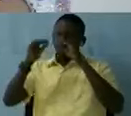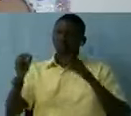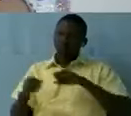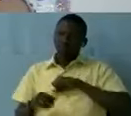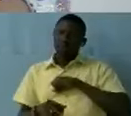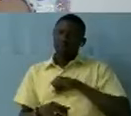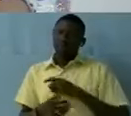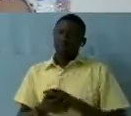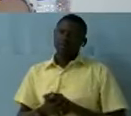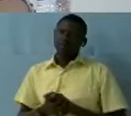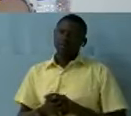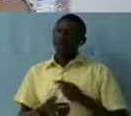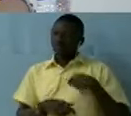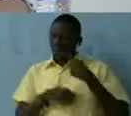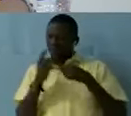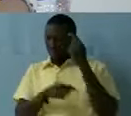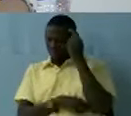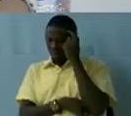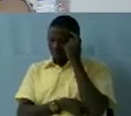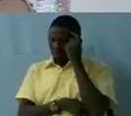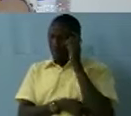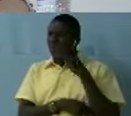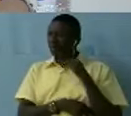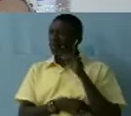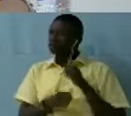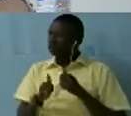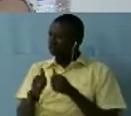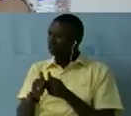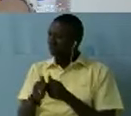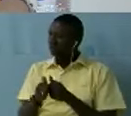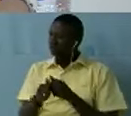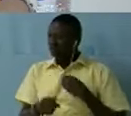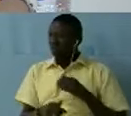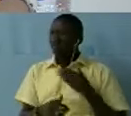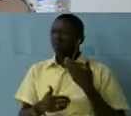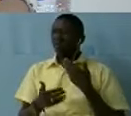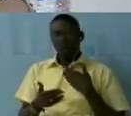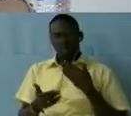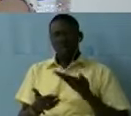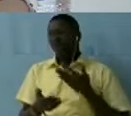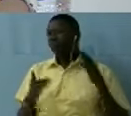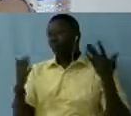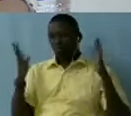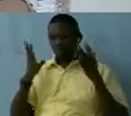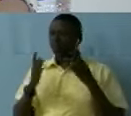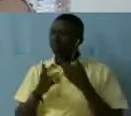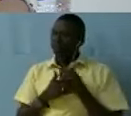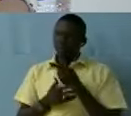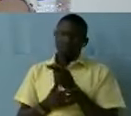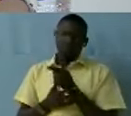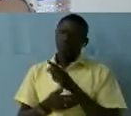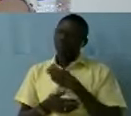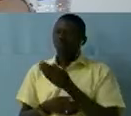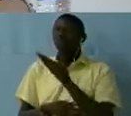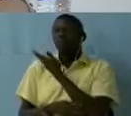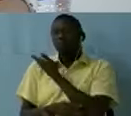But then I realized that if I did that, I will end up having a problem with them. So I